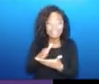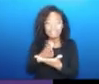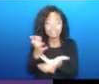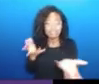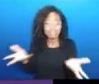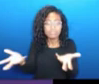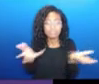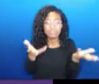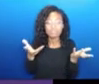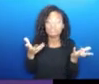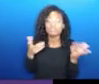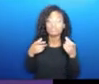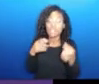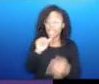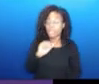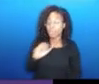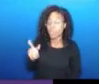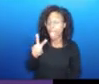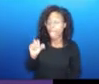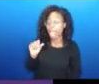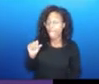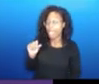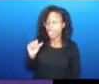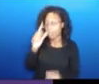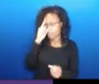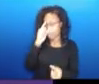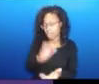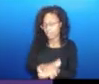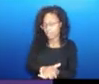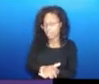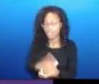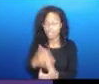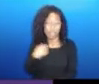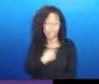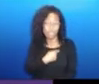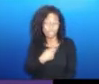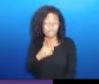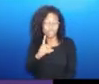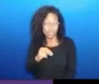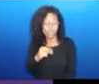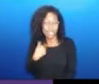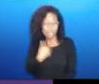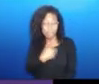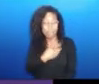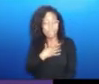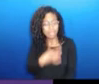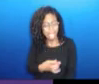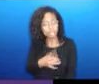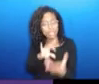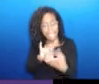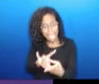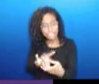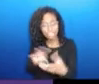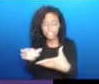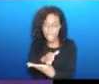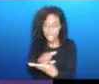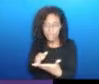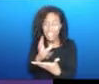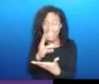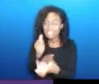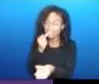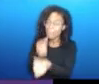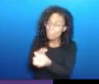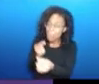that A2A believes in and our members, and we really do like connecting, sharing, and